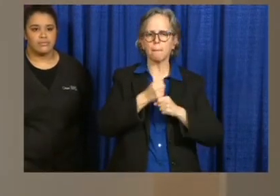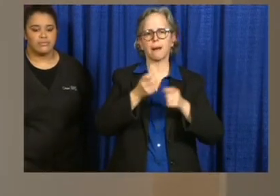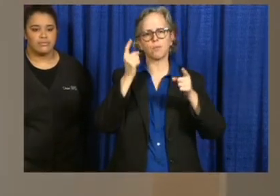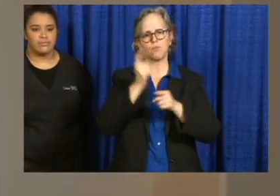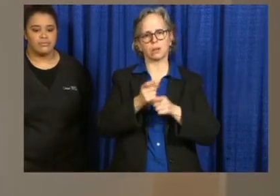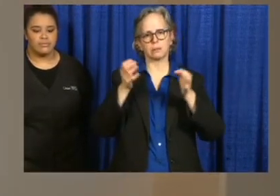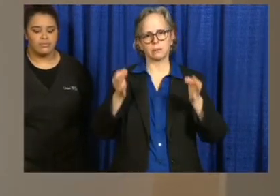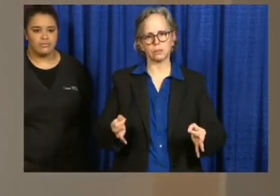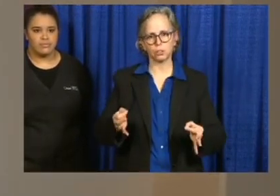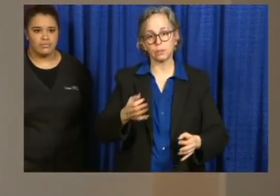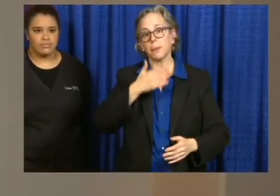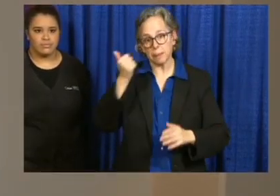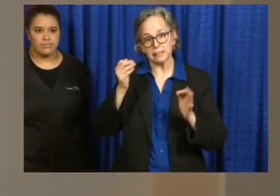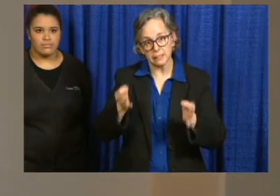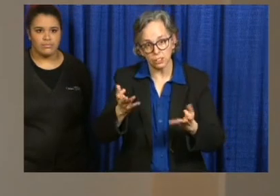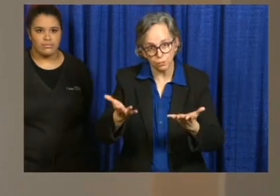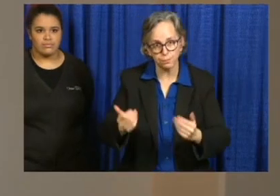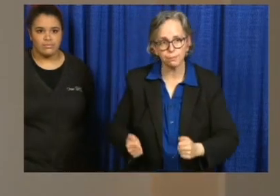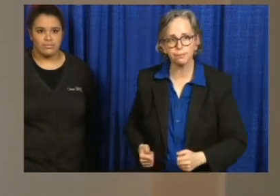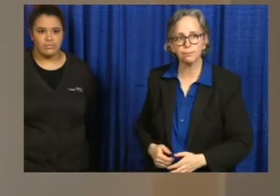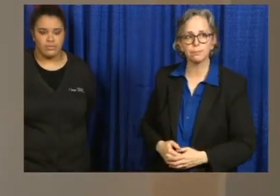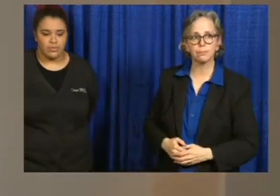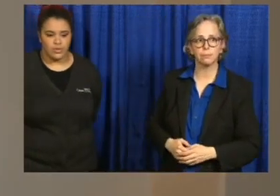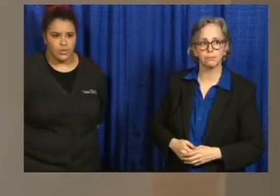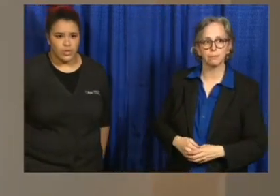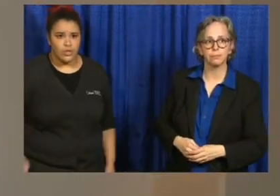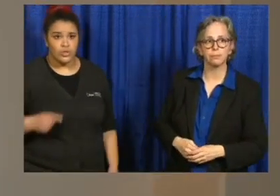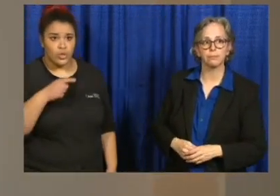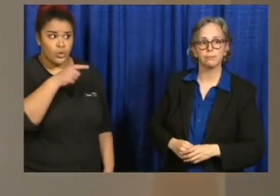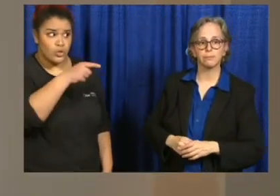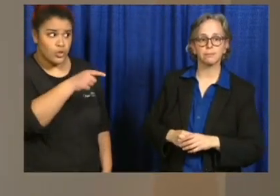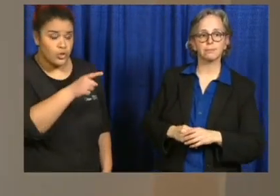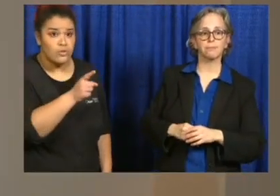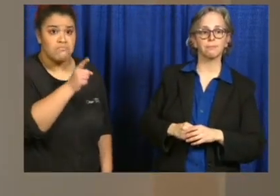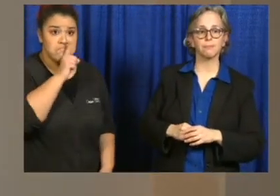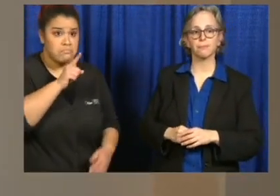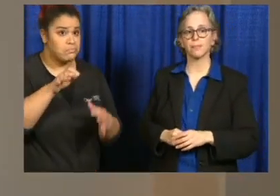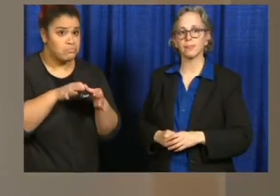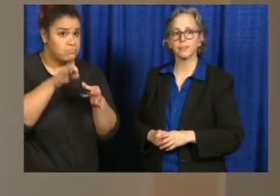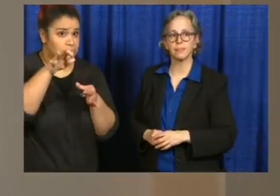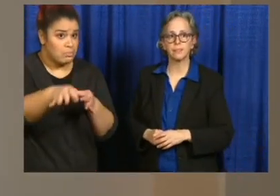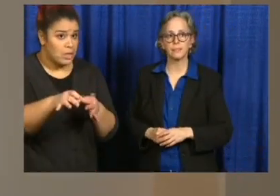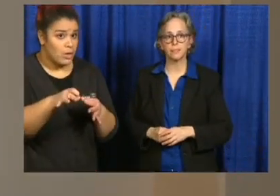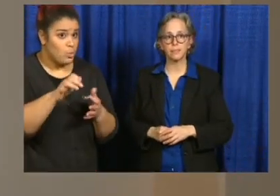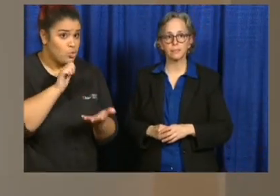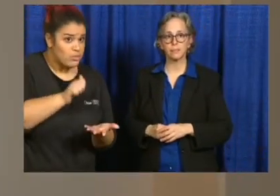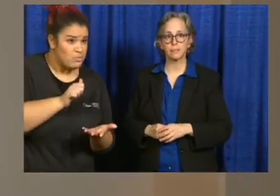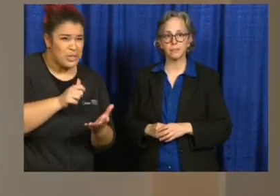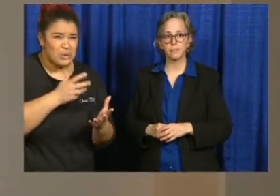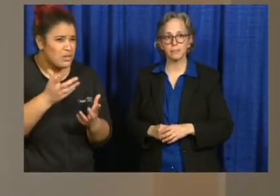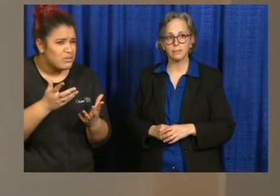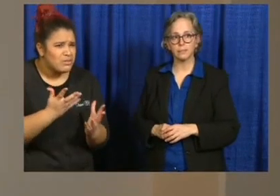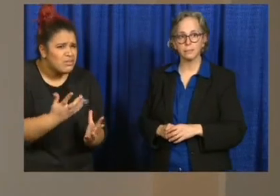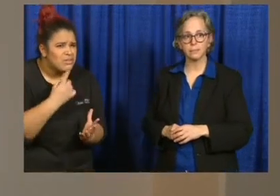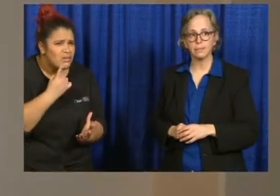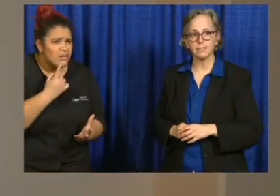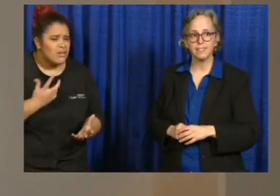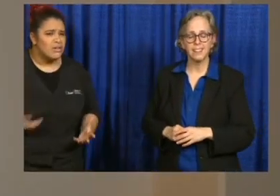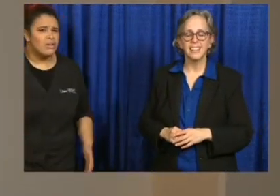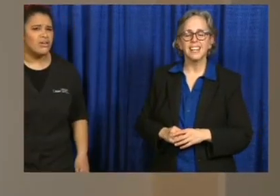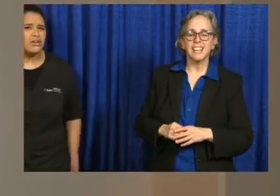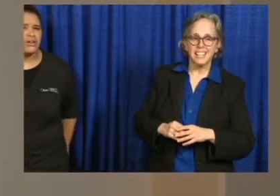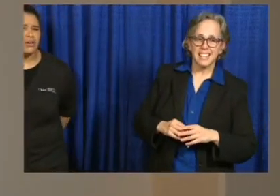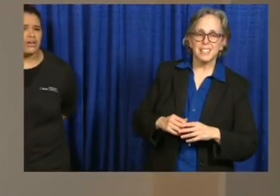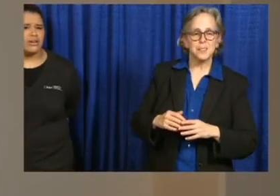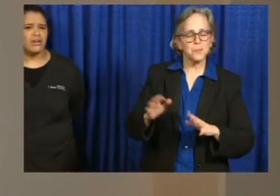you didn't tell them that the order was going to be extended? I explicitly told them the order was that what I was saying in that phone